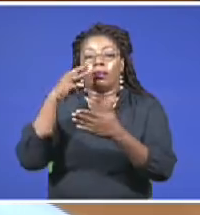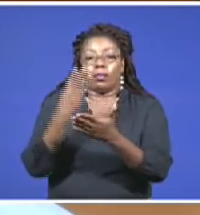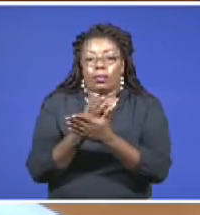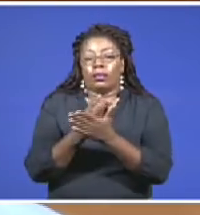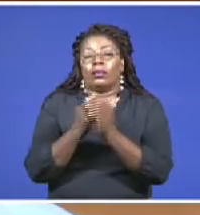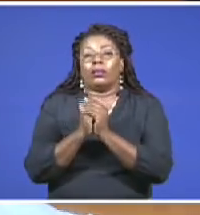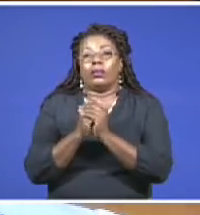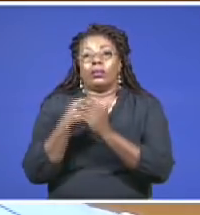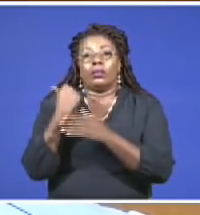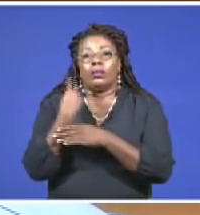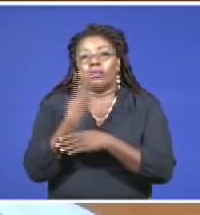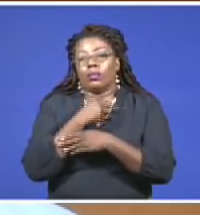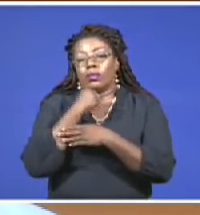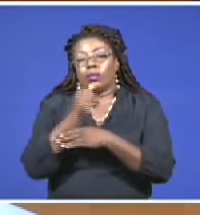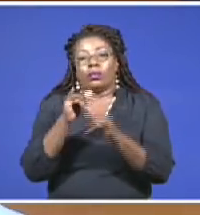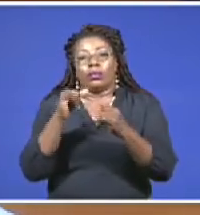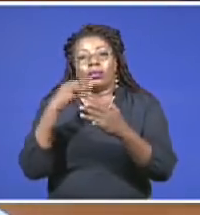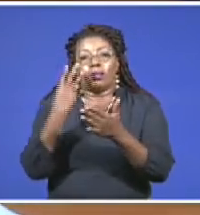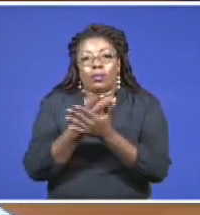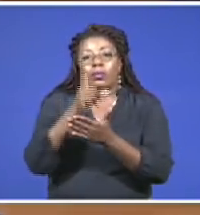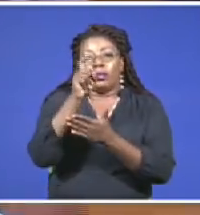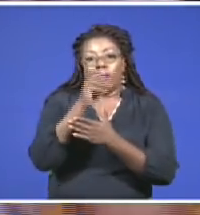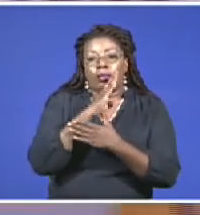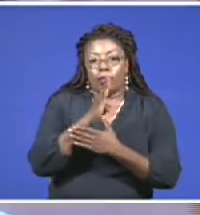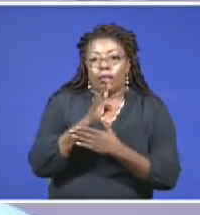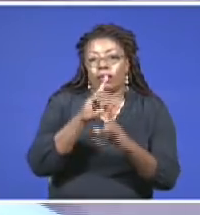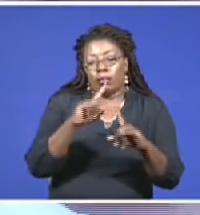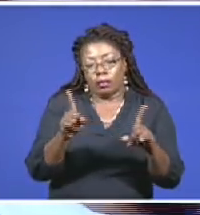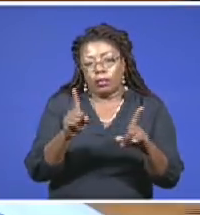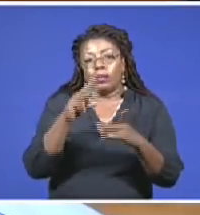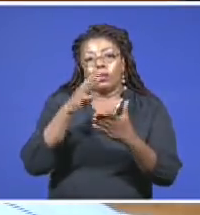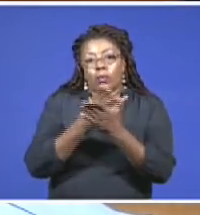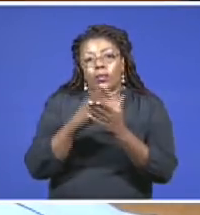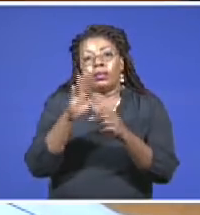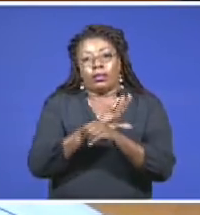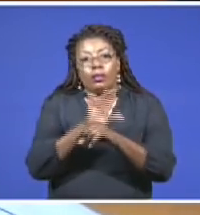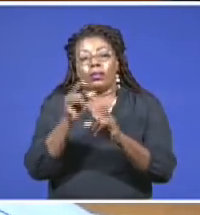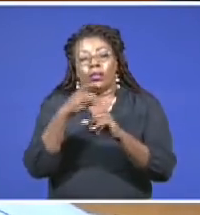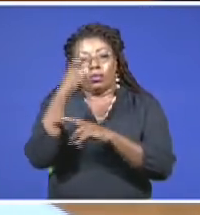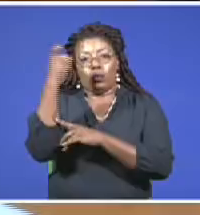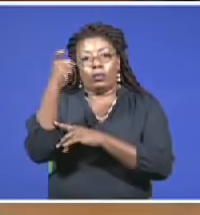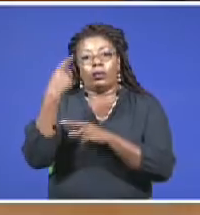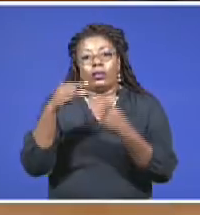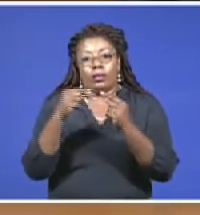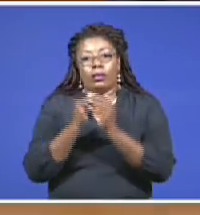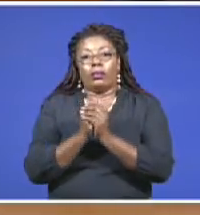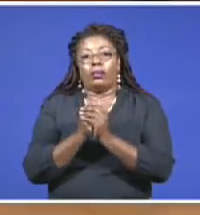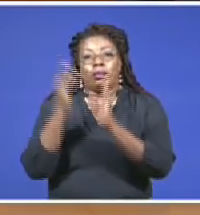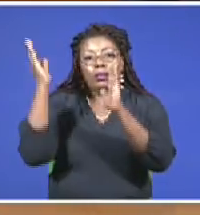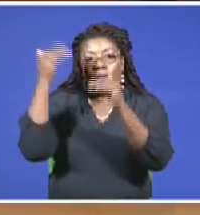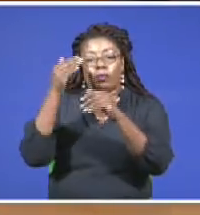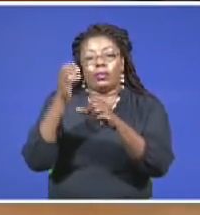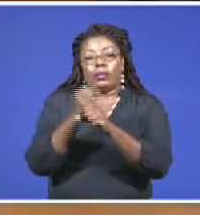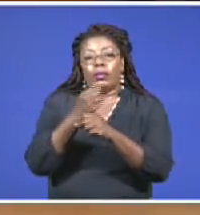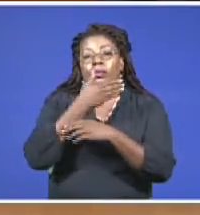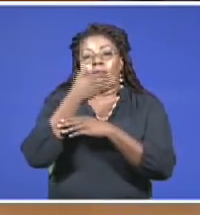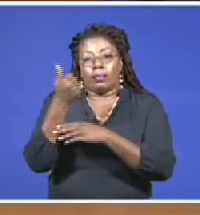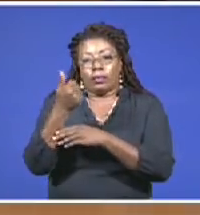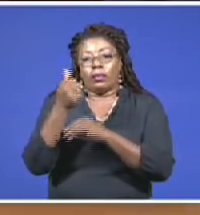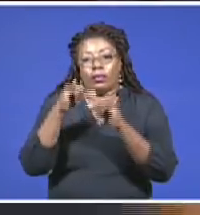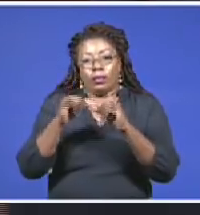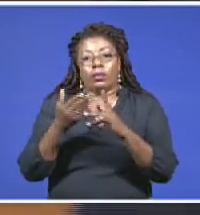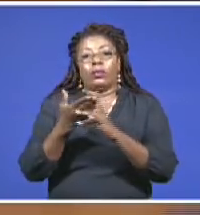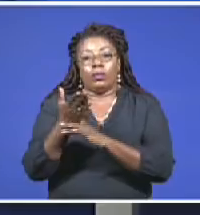other hand, we didn't play as well as we should, but we played well enough to win the game. But at the end of the day, hopefully we continue to get better as the tournament goes